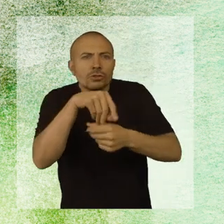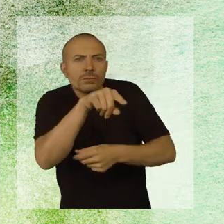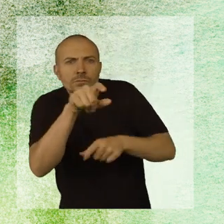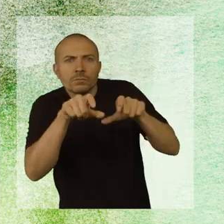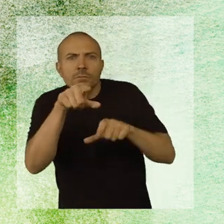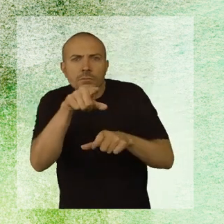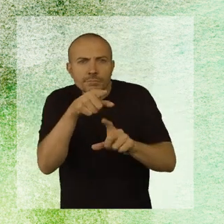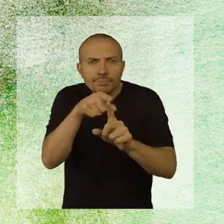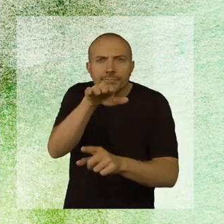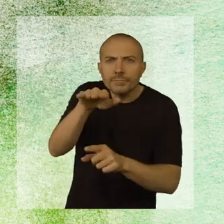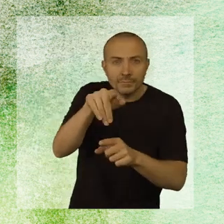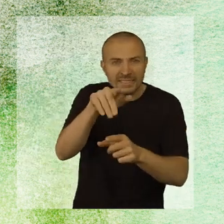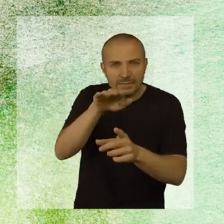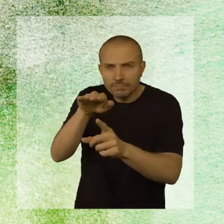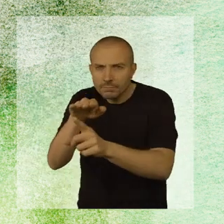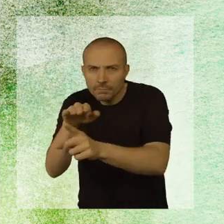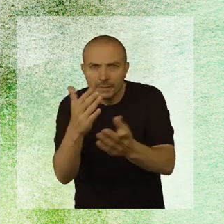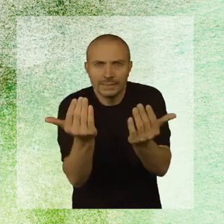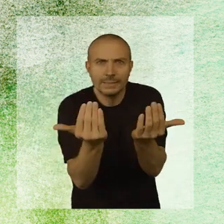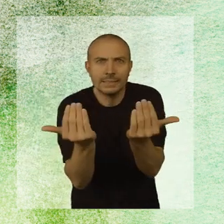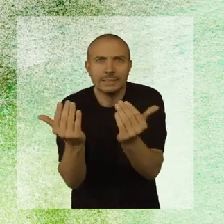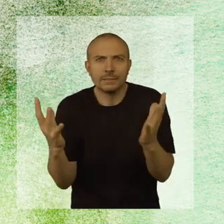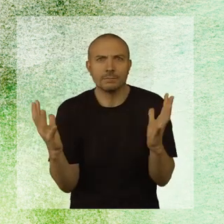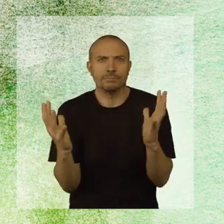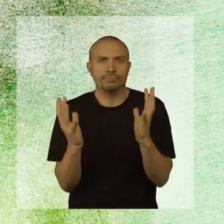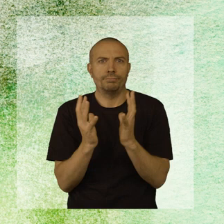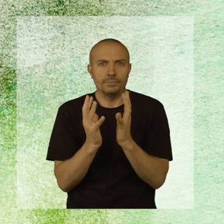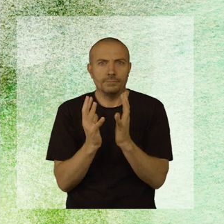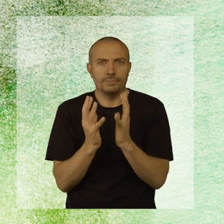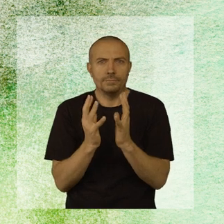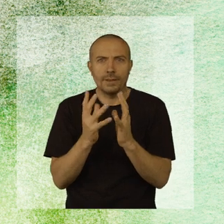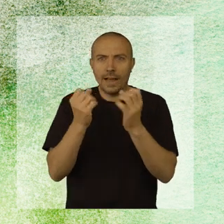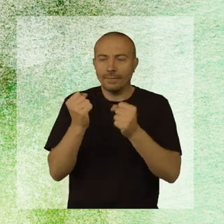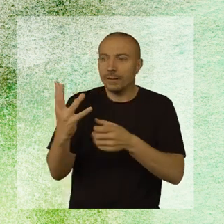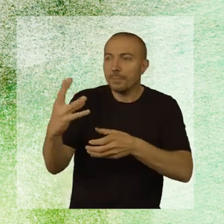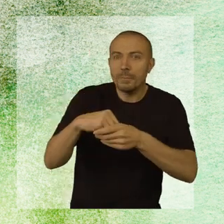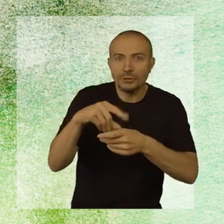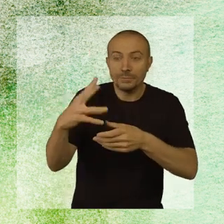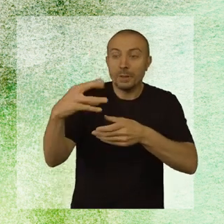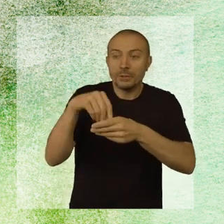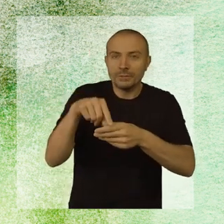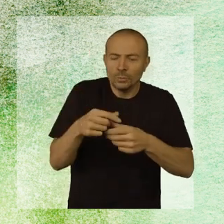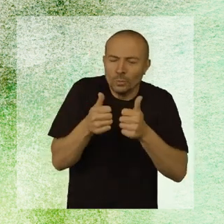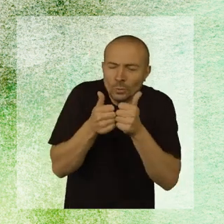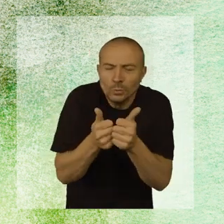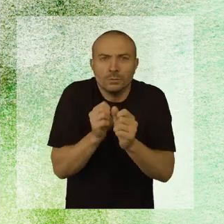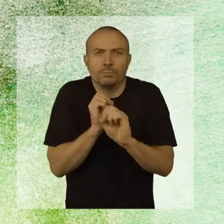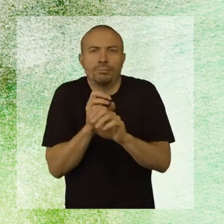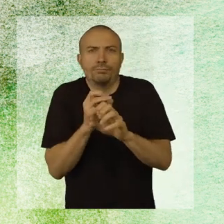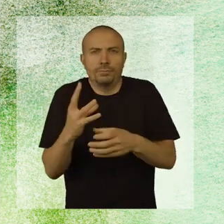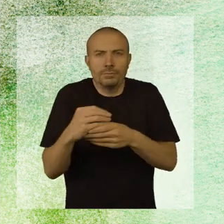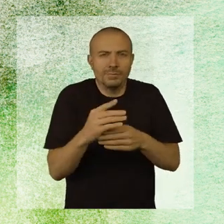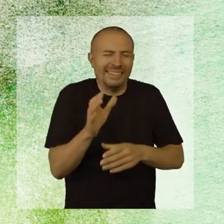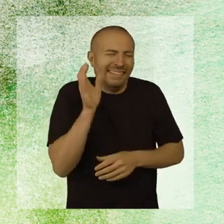of the people that they are targeting, you know. So they have to